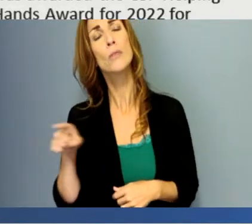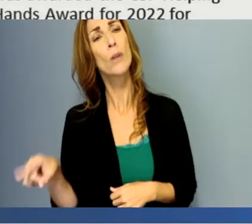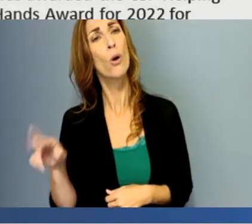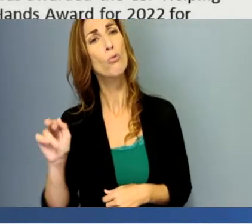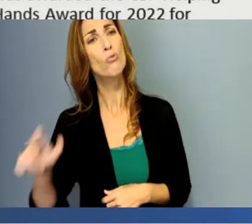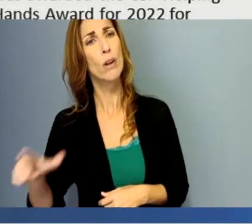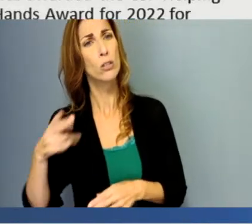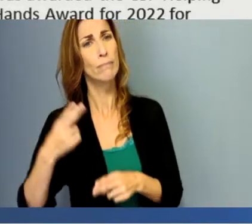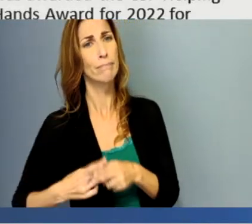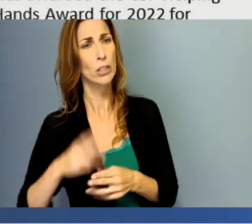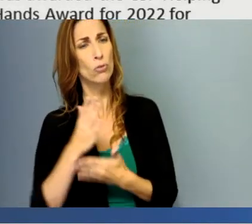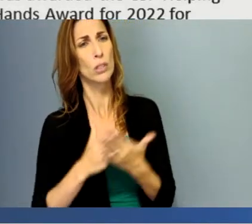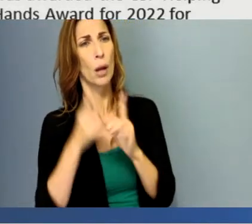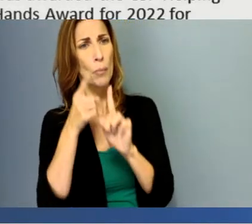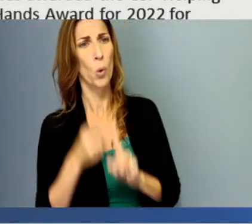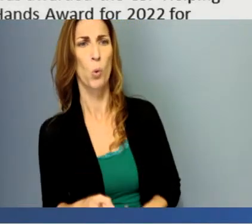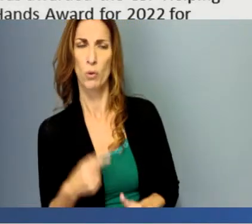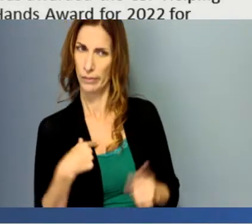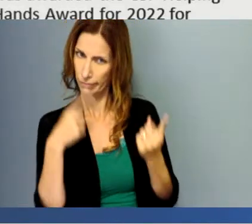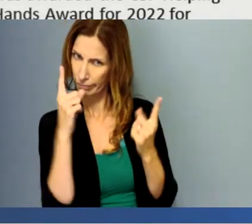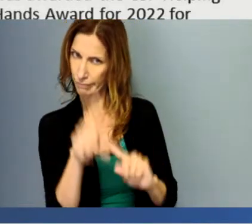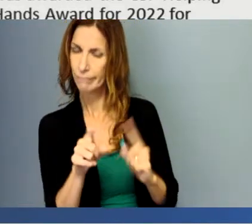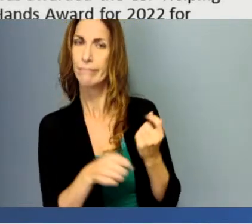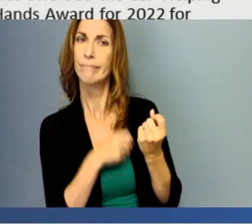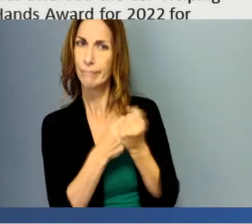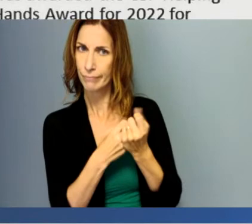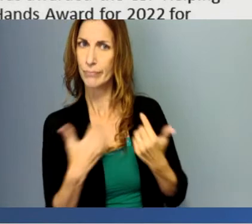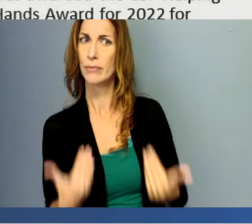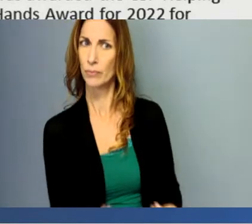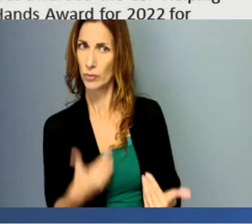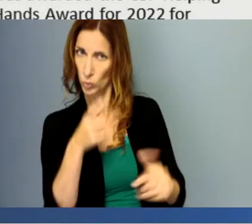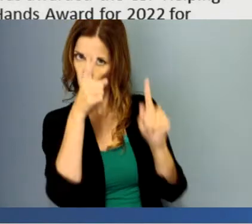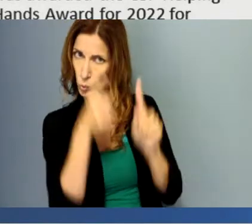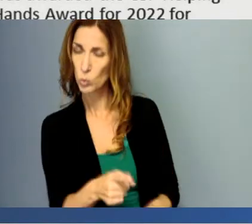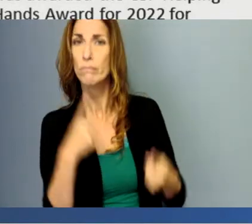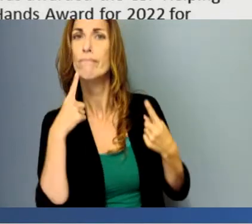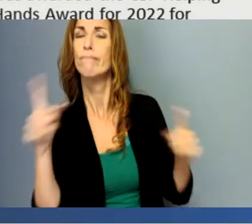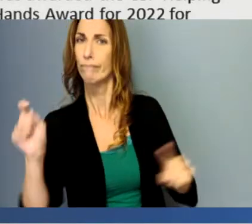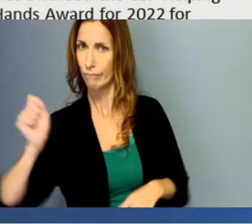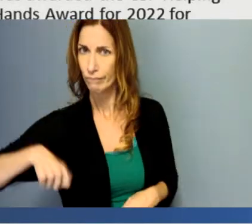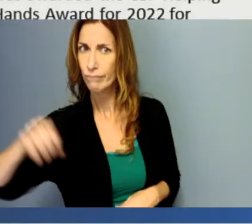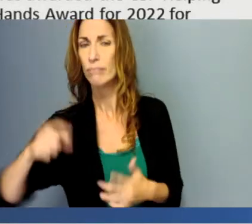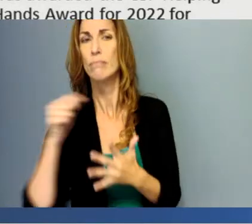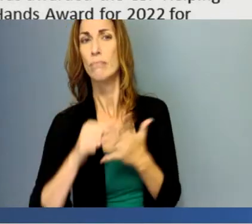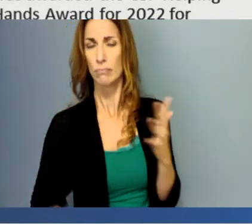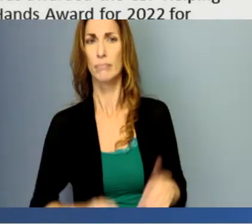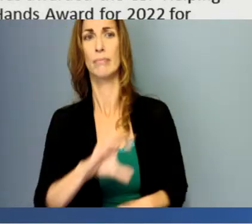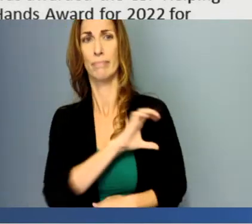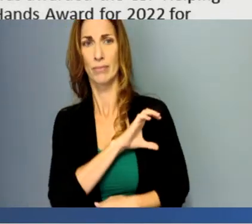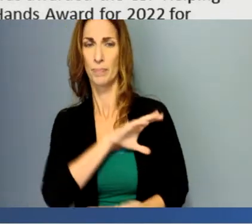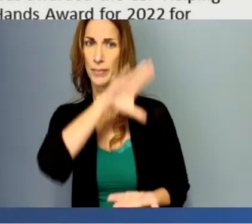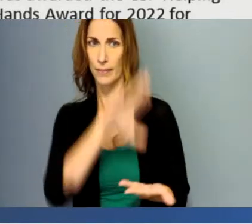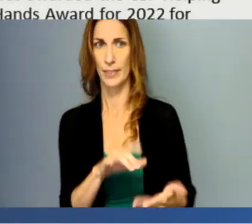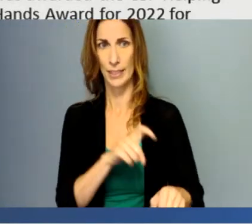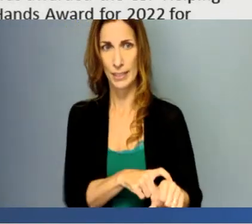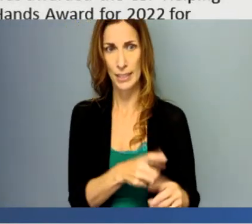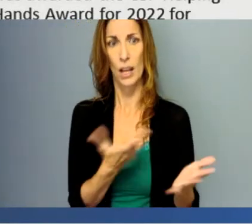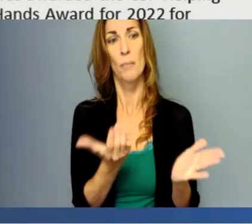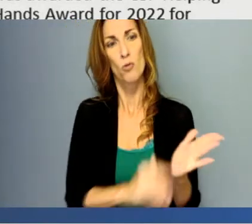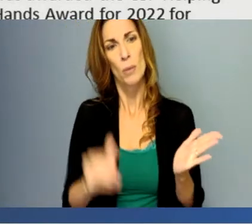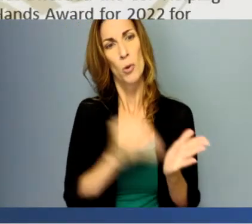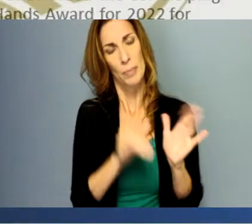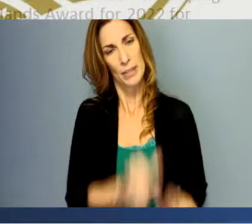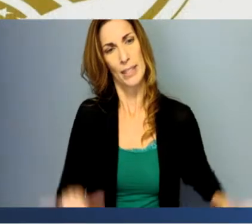of the goals, and I would testify today that those goals have come to fruition. Cops are spending less time on repeat